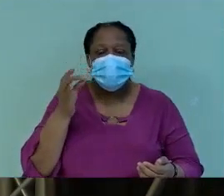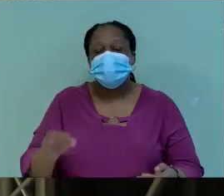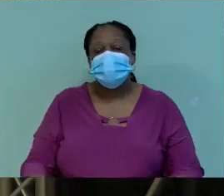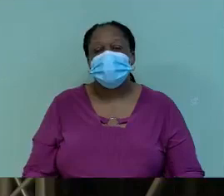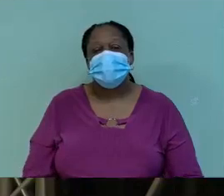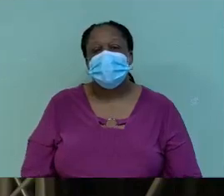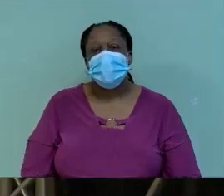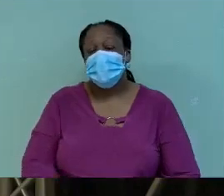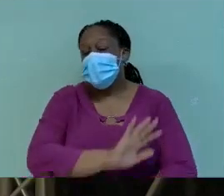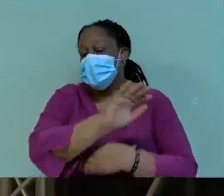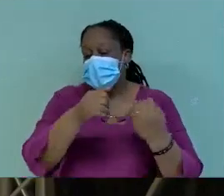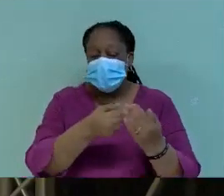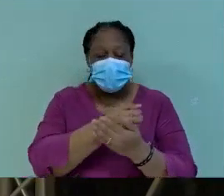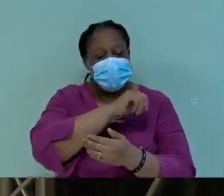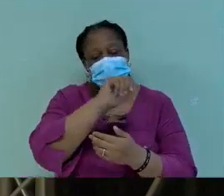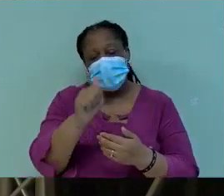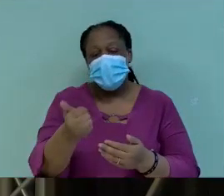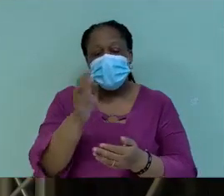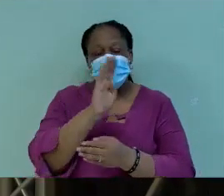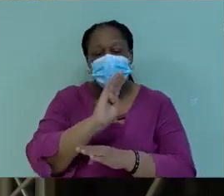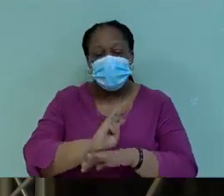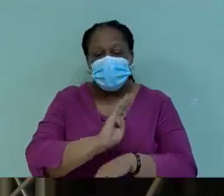except, of course, for those businesses that